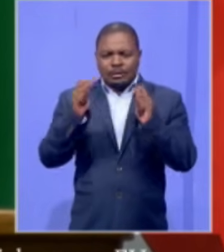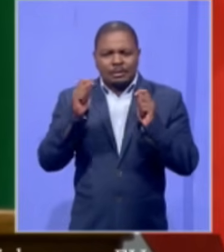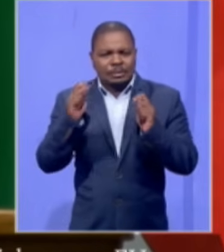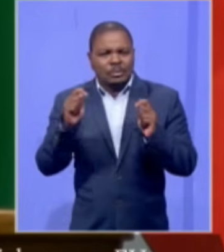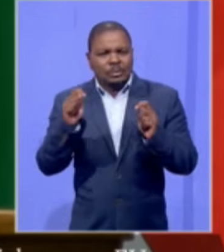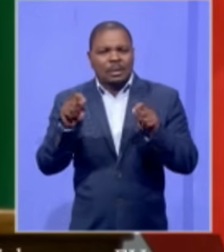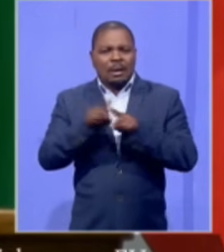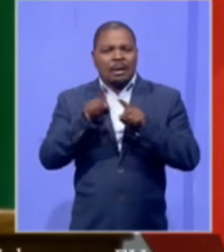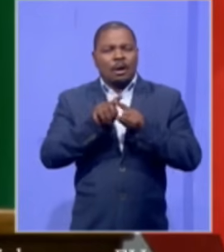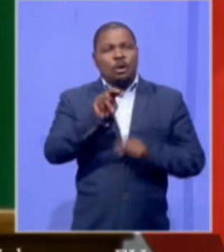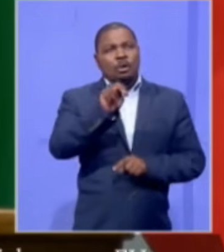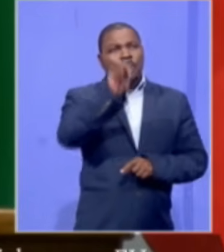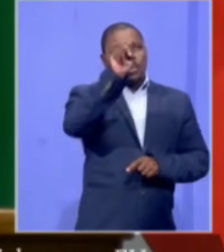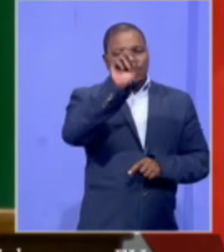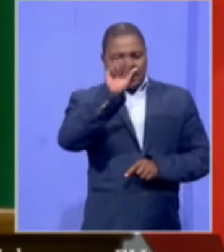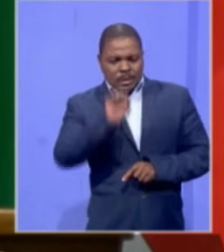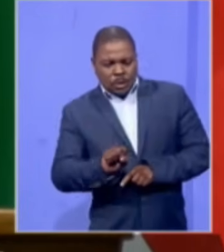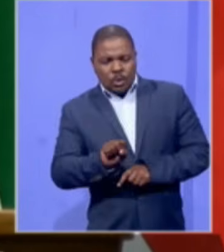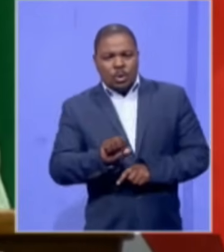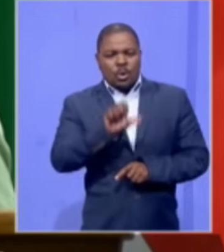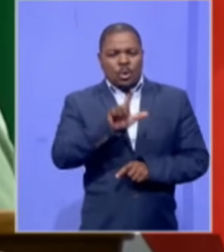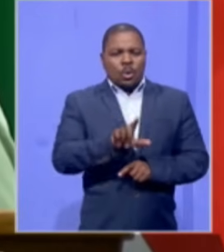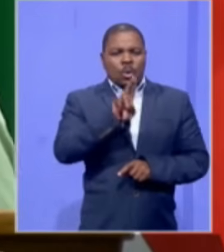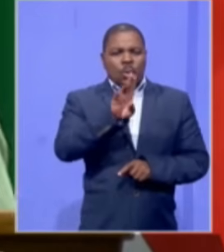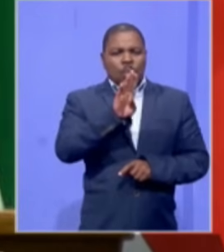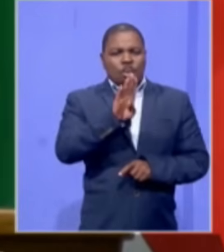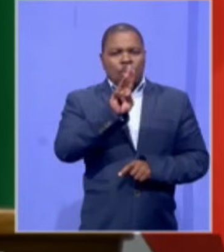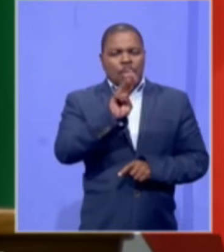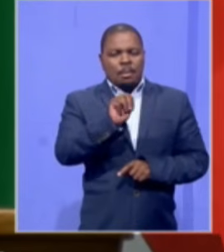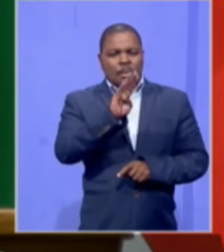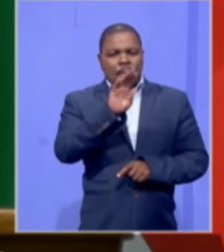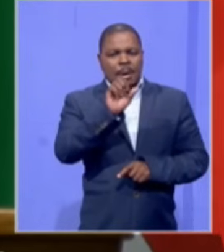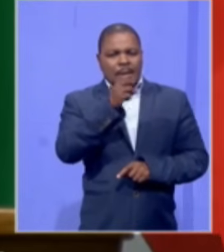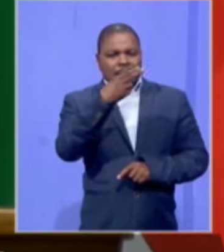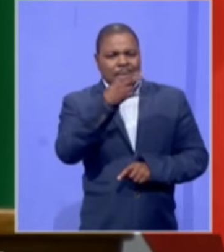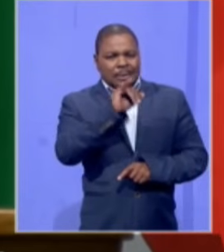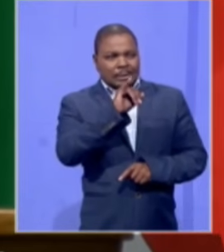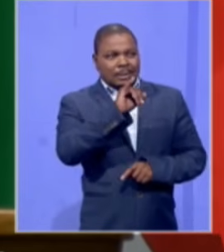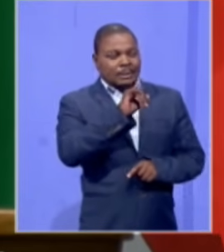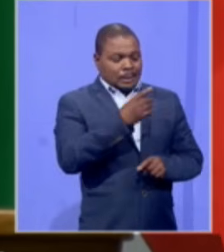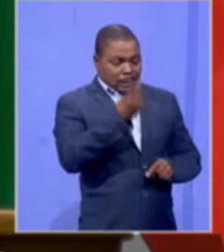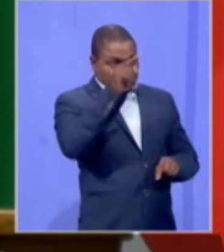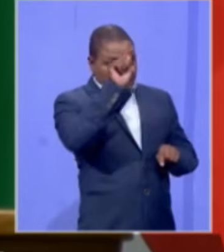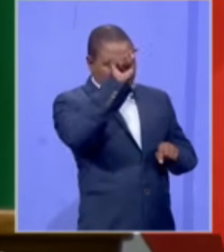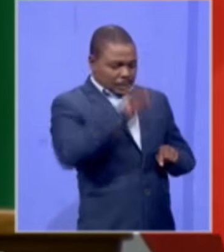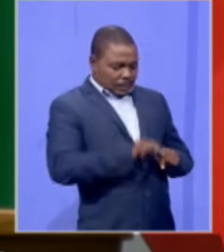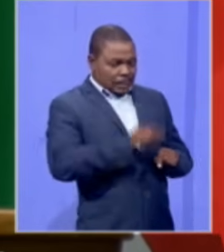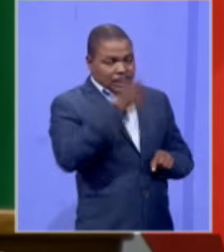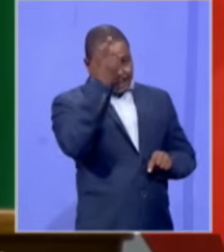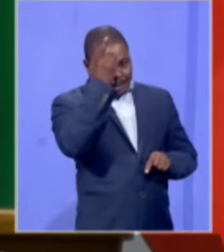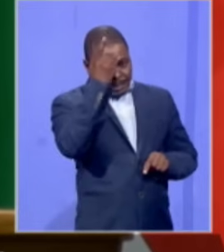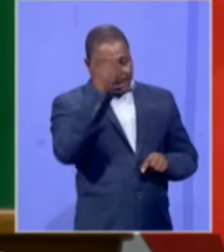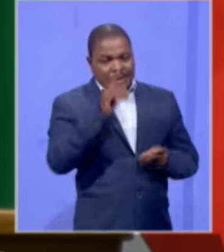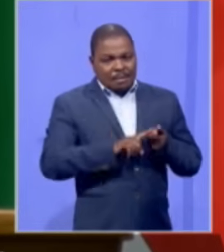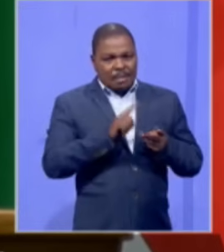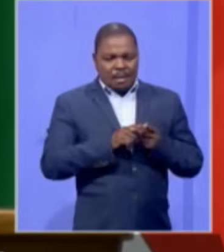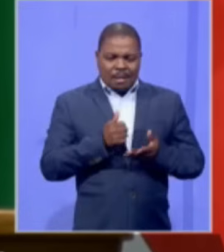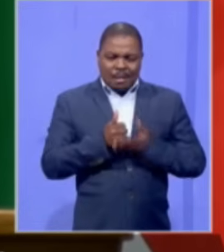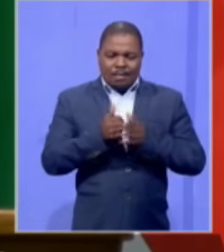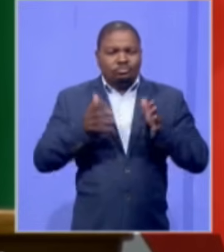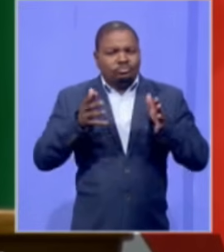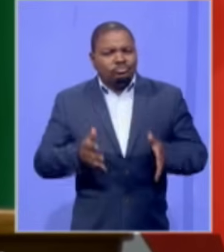the north-south Lubumbashi to Durban route to upgrade railway and port